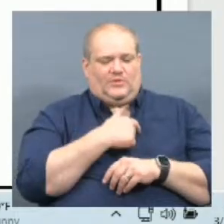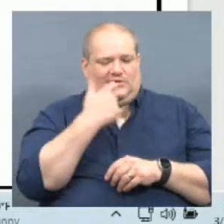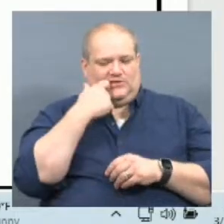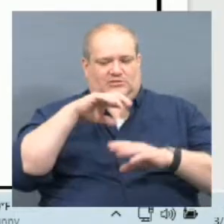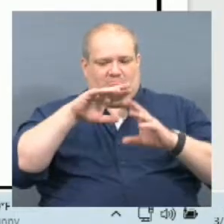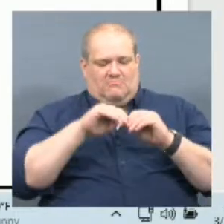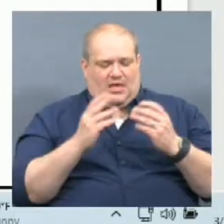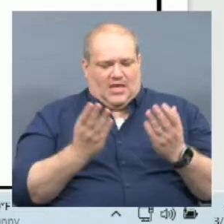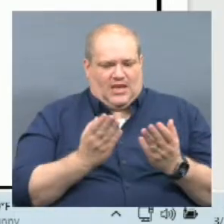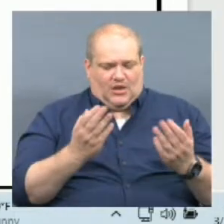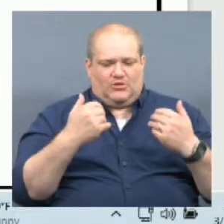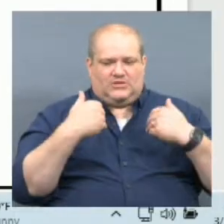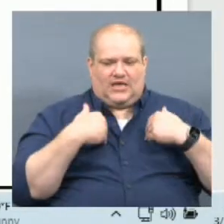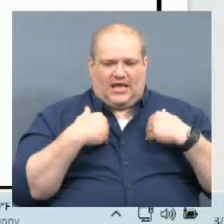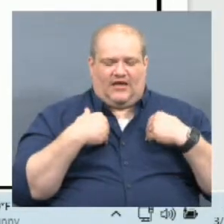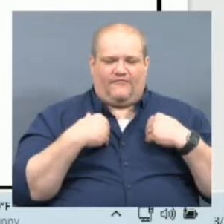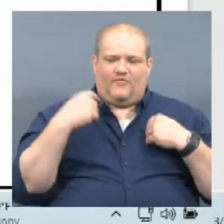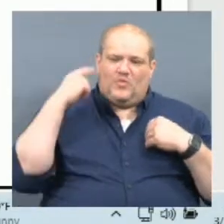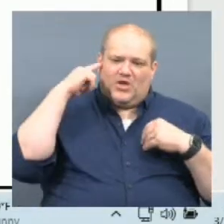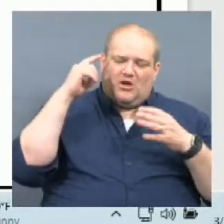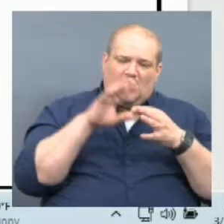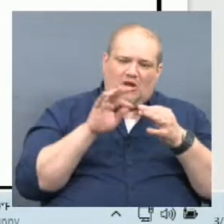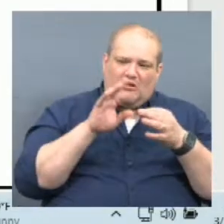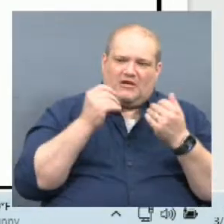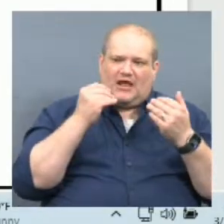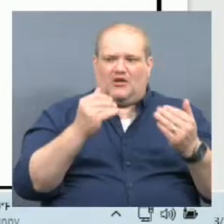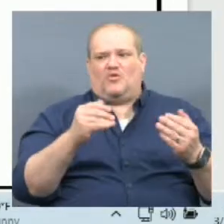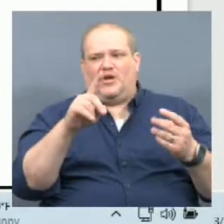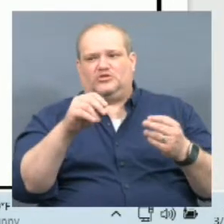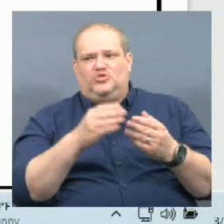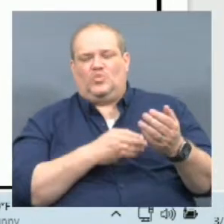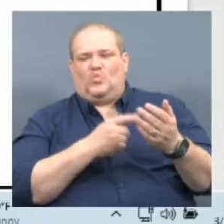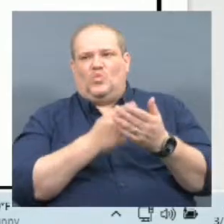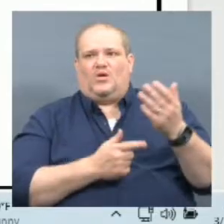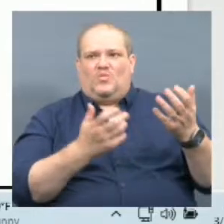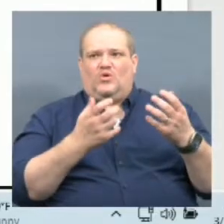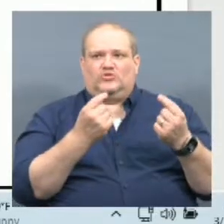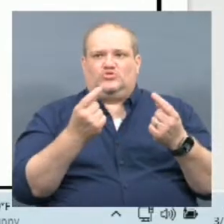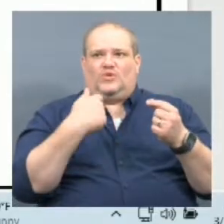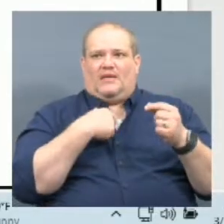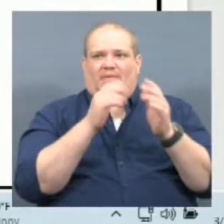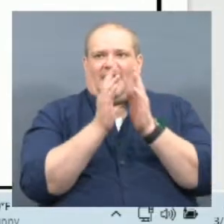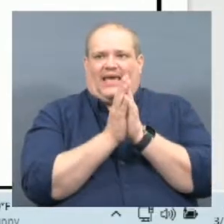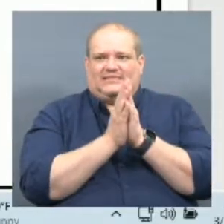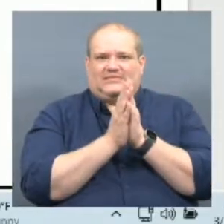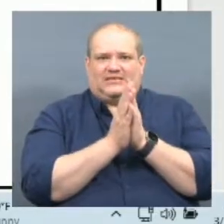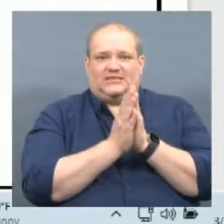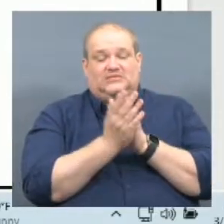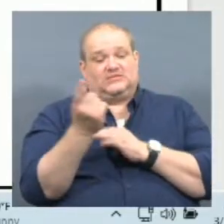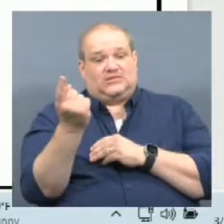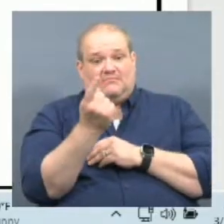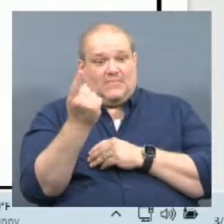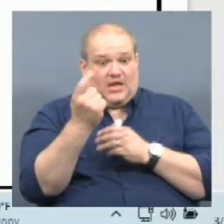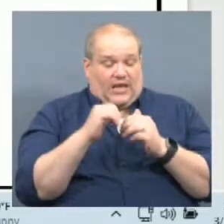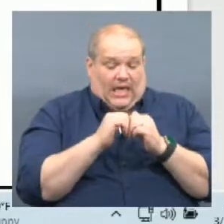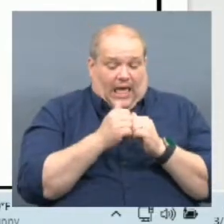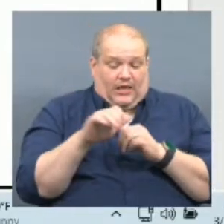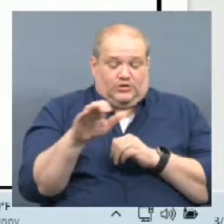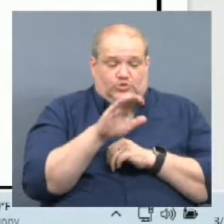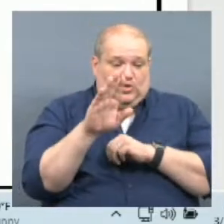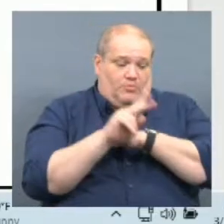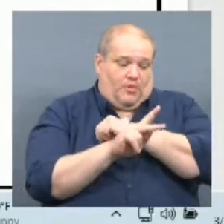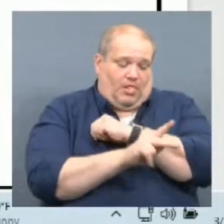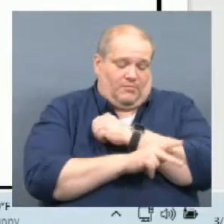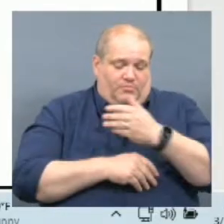here to have we heard them and now we're going to do what we were going to do. So what I'm asking one of you to do, or however you do your